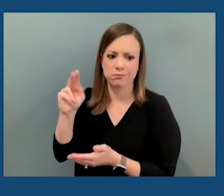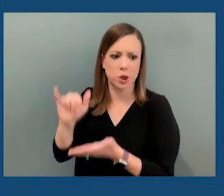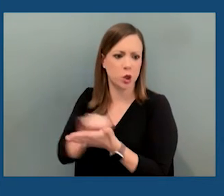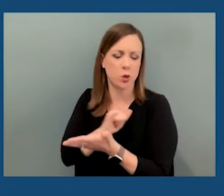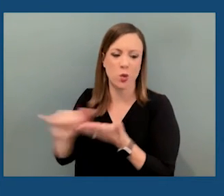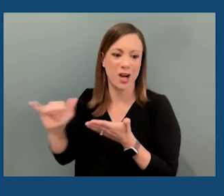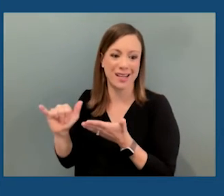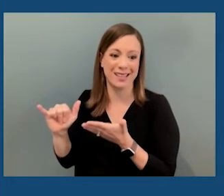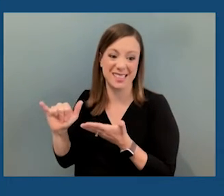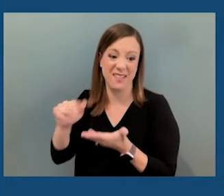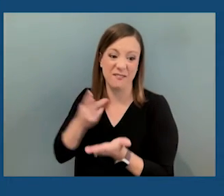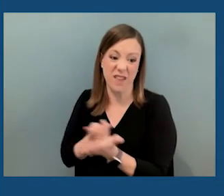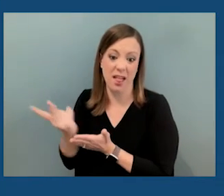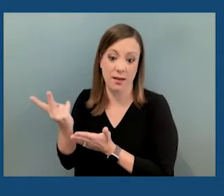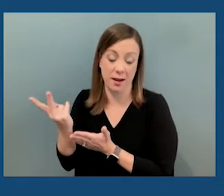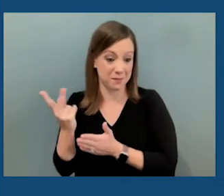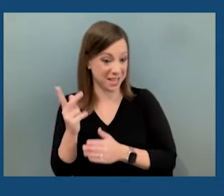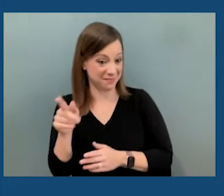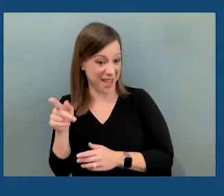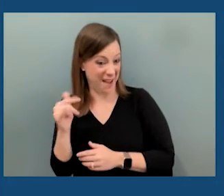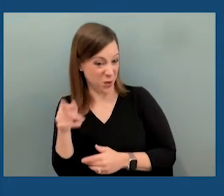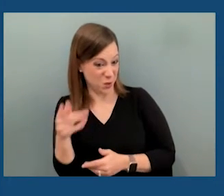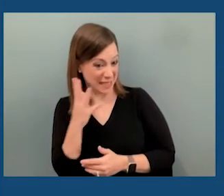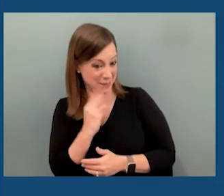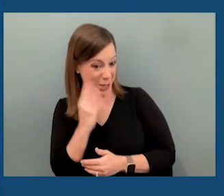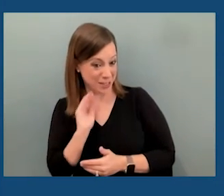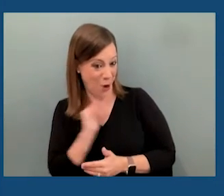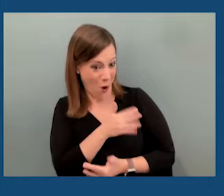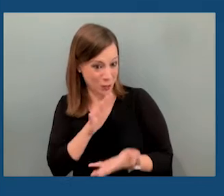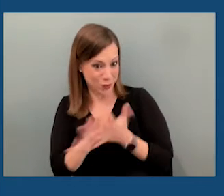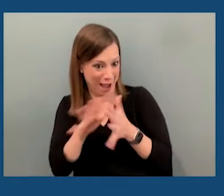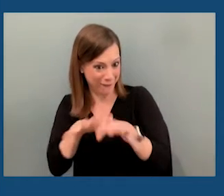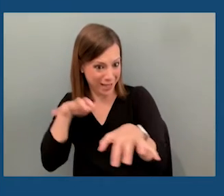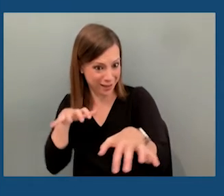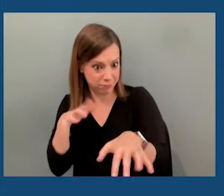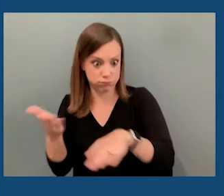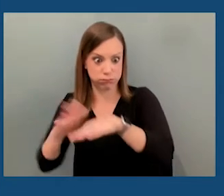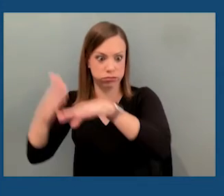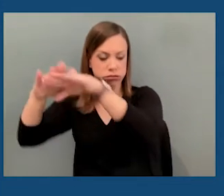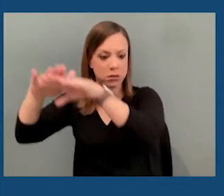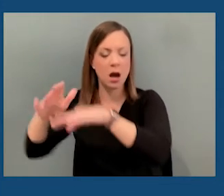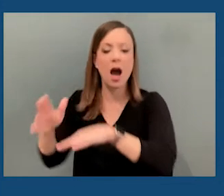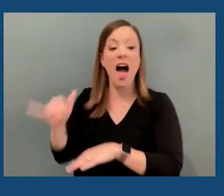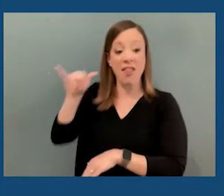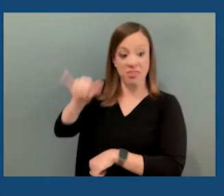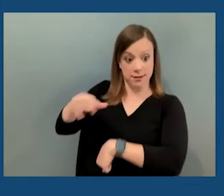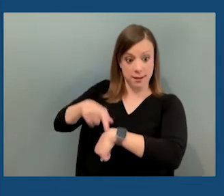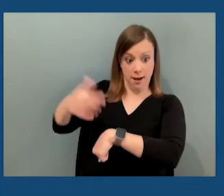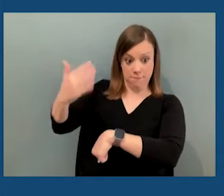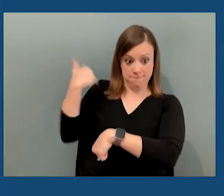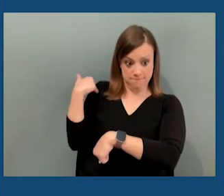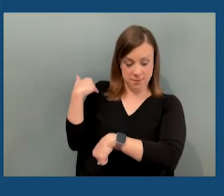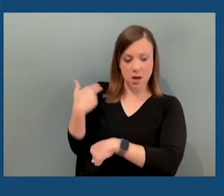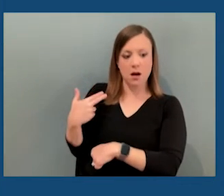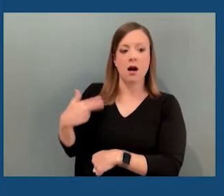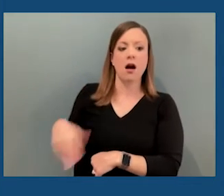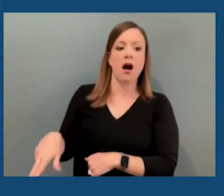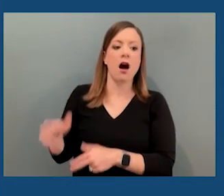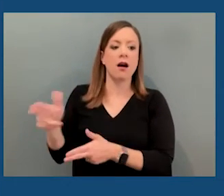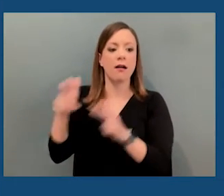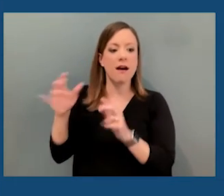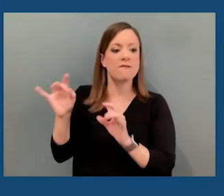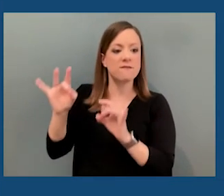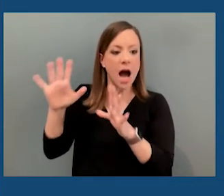lately. Gun violence was up, not just here, but across the nation. The subway felt